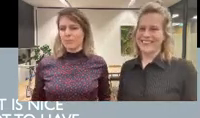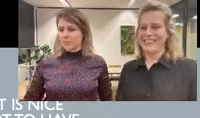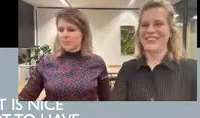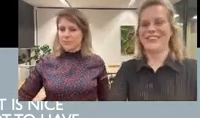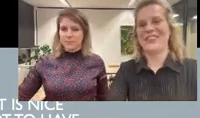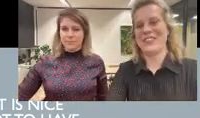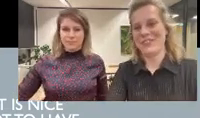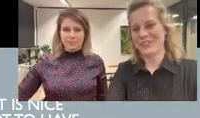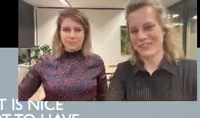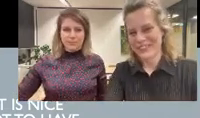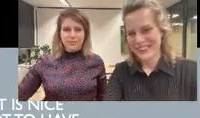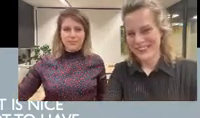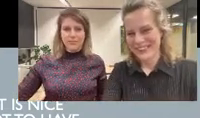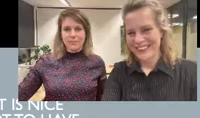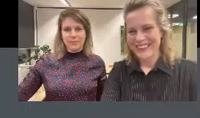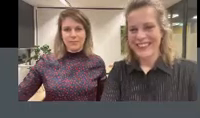Yeah. So